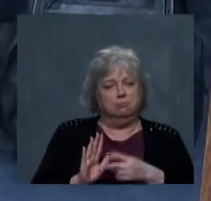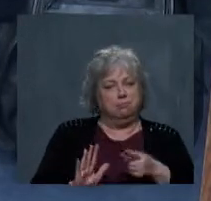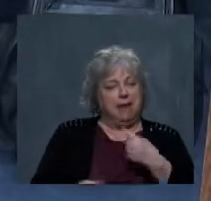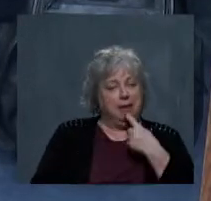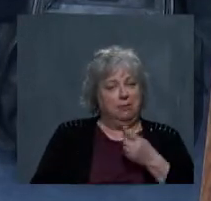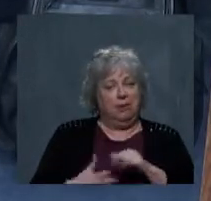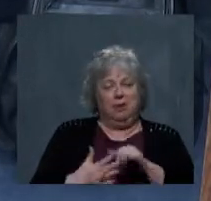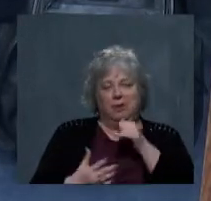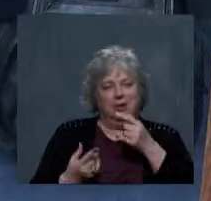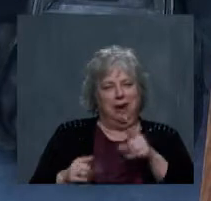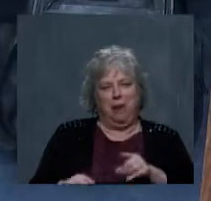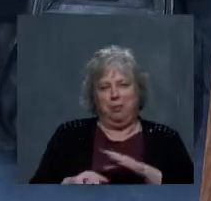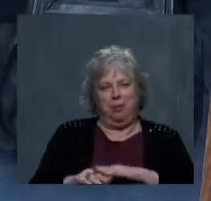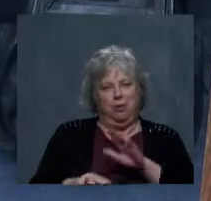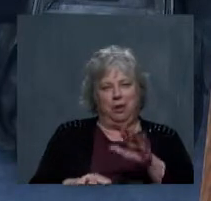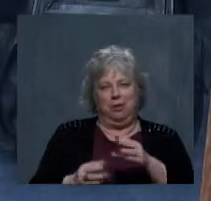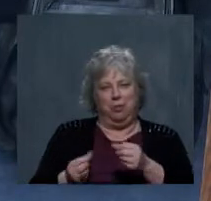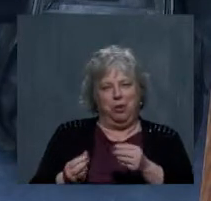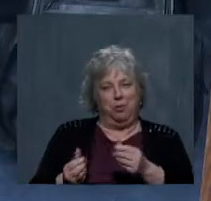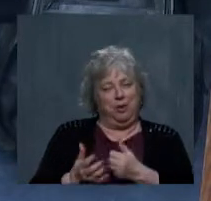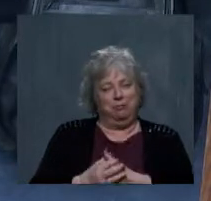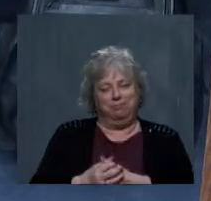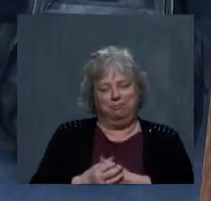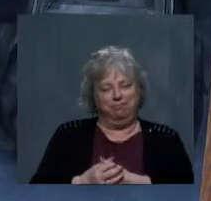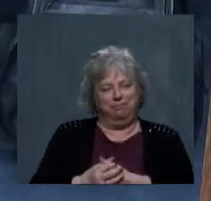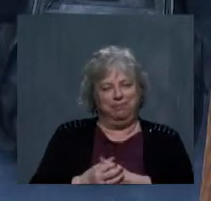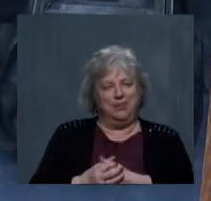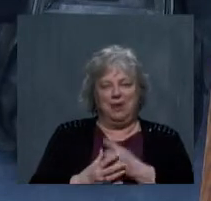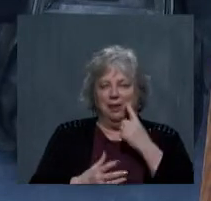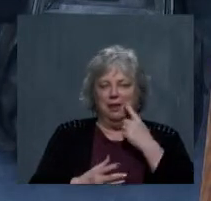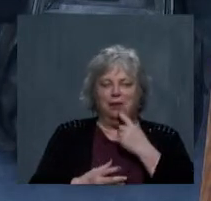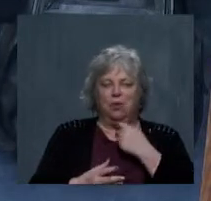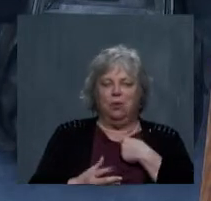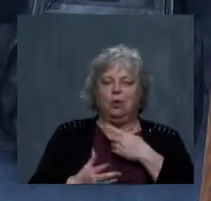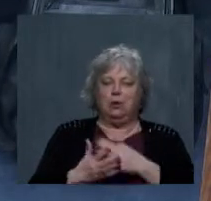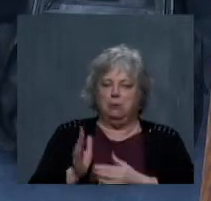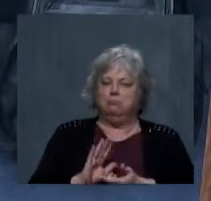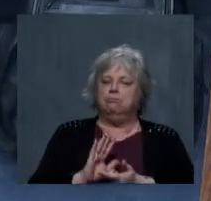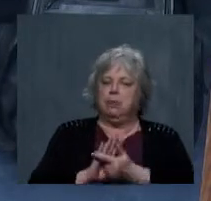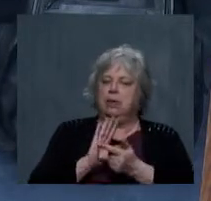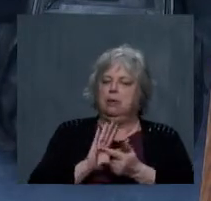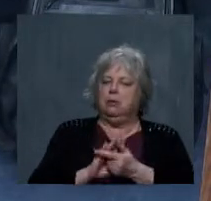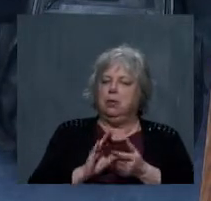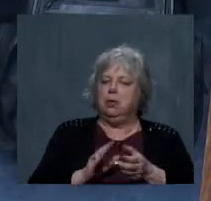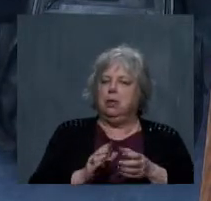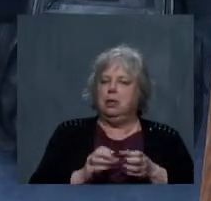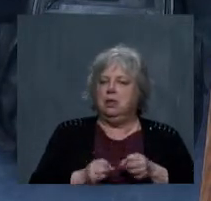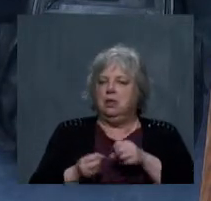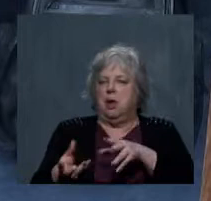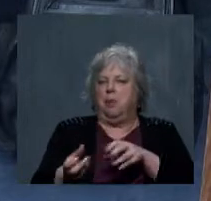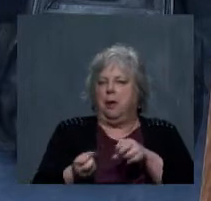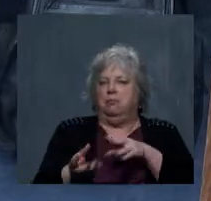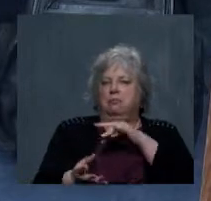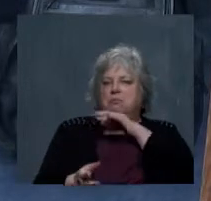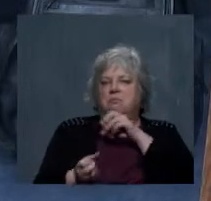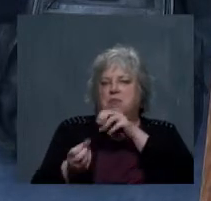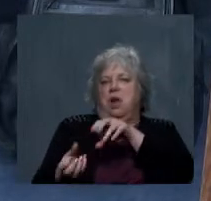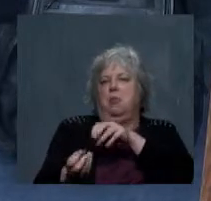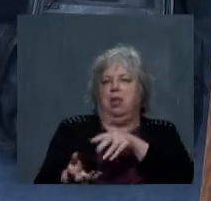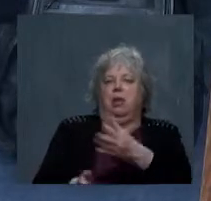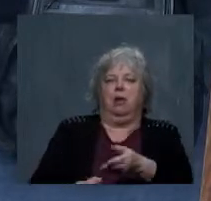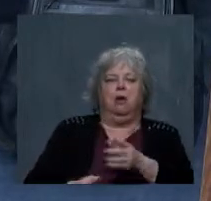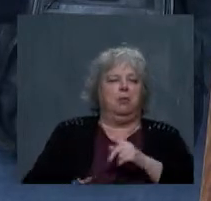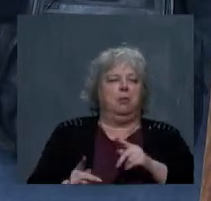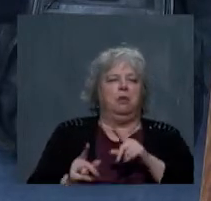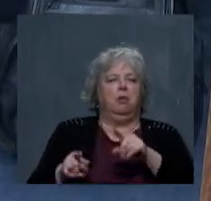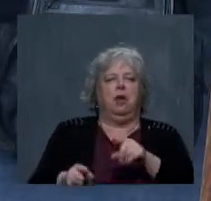happened on that piece, and I think they've told us that there's been some illegal dumping out there where people have come in there and